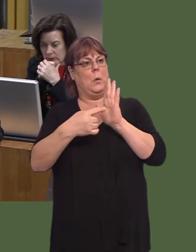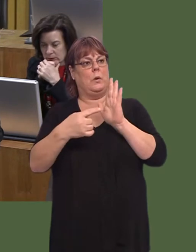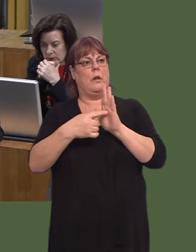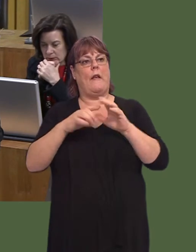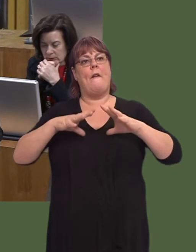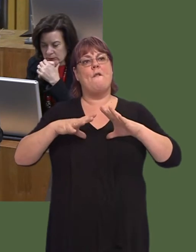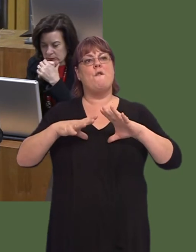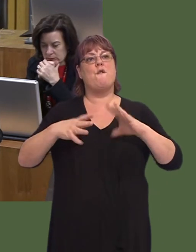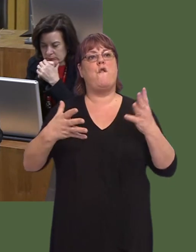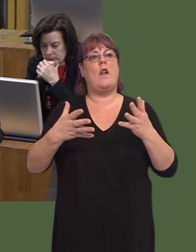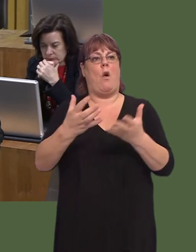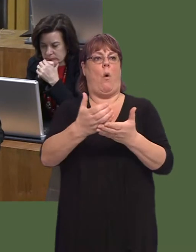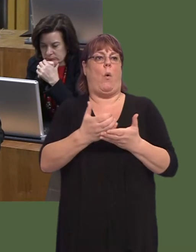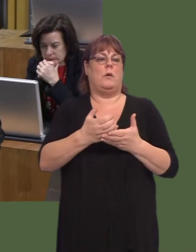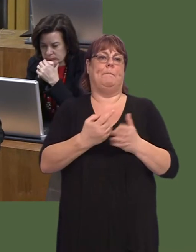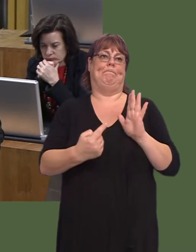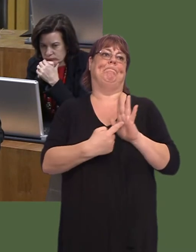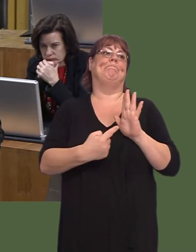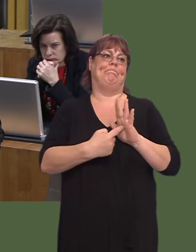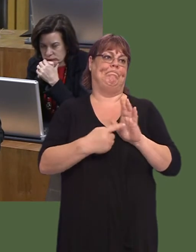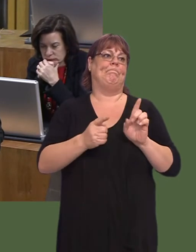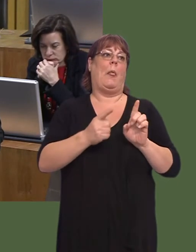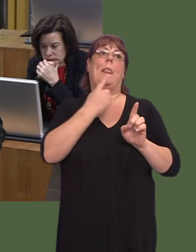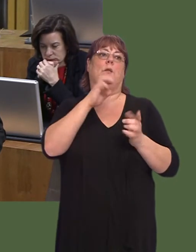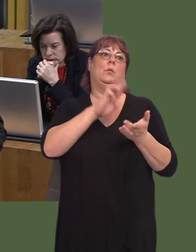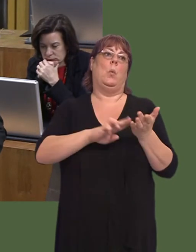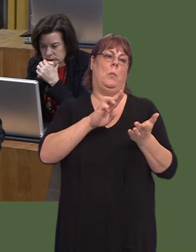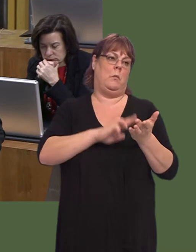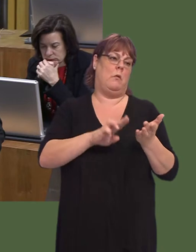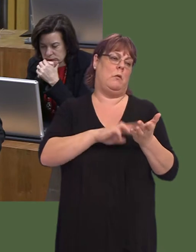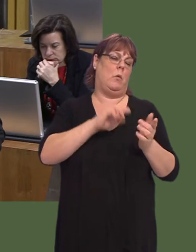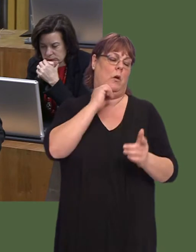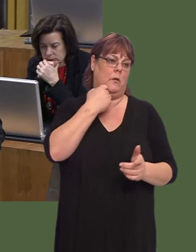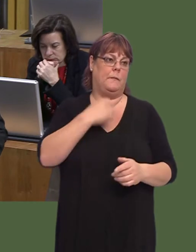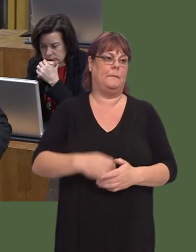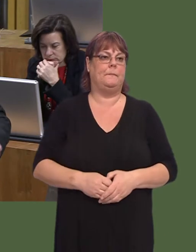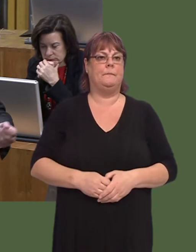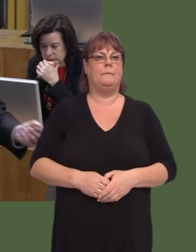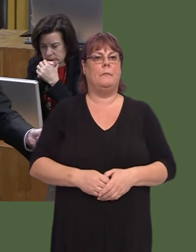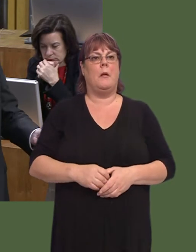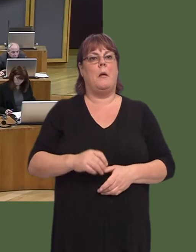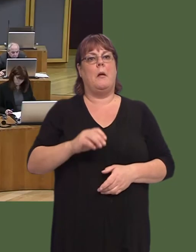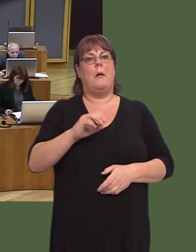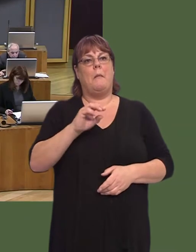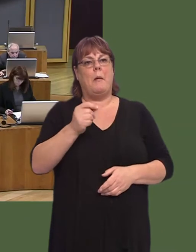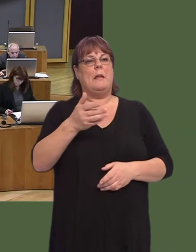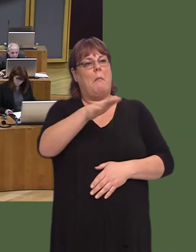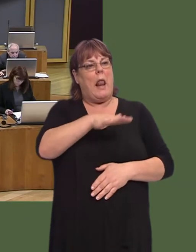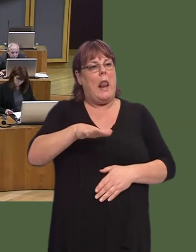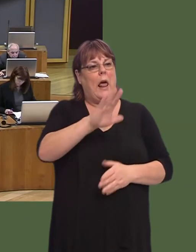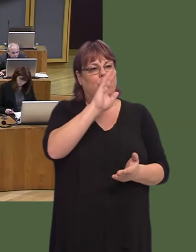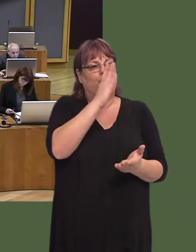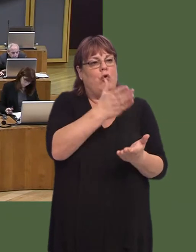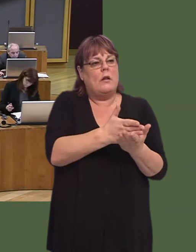hugely important that freehold is the tenancy that is most that is normal as far as housing is concerned. There may be examples such as community